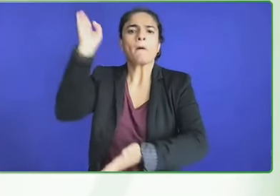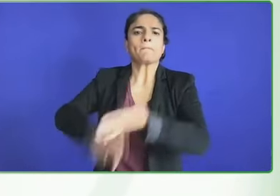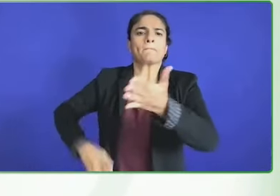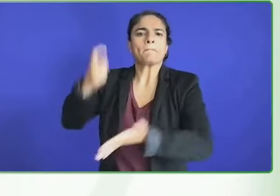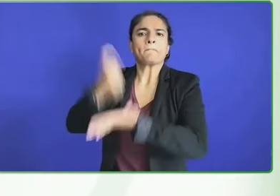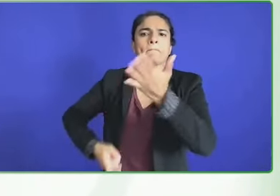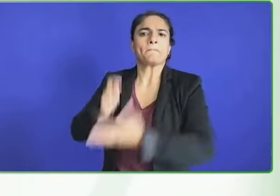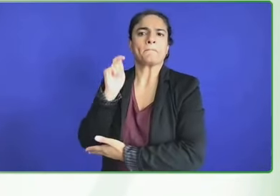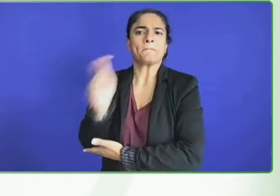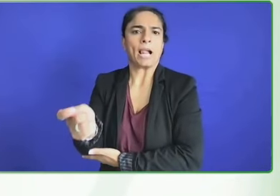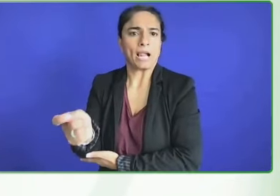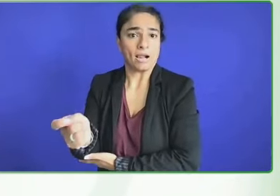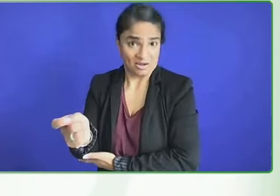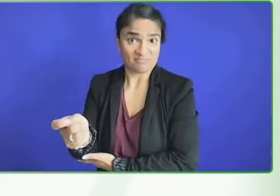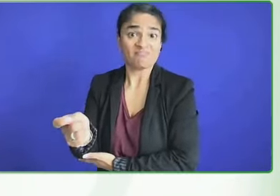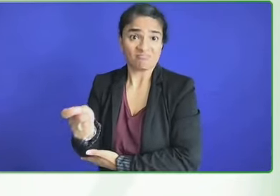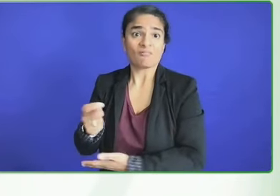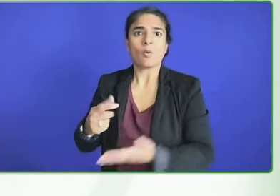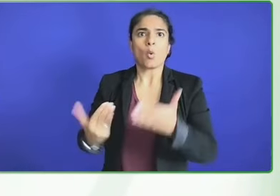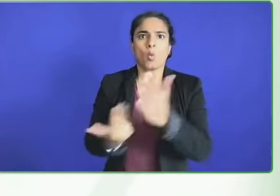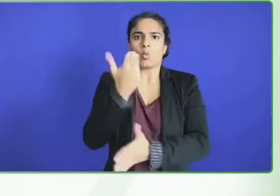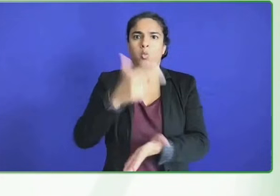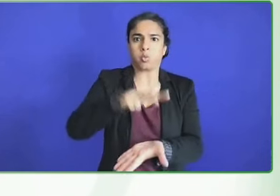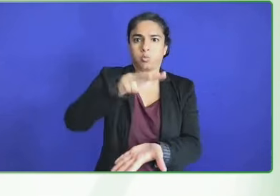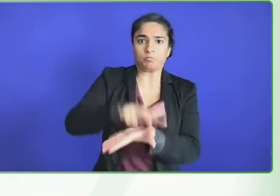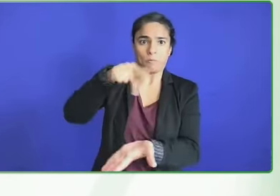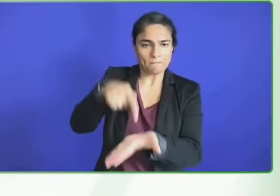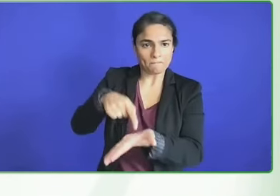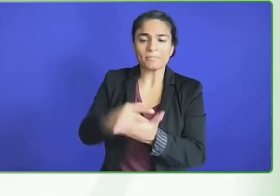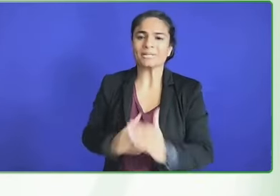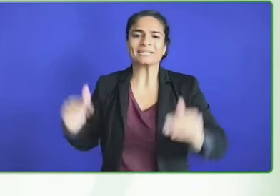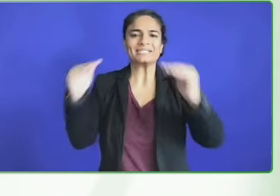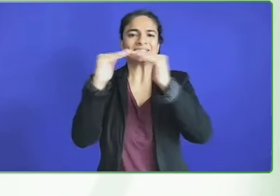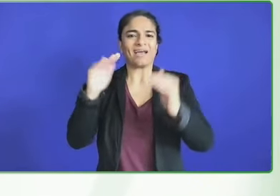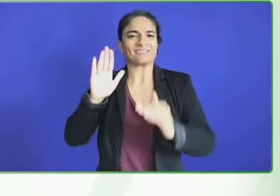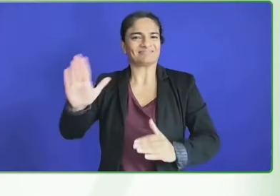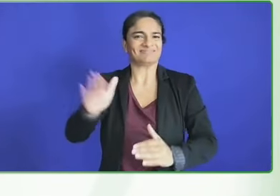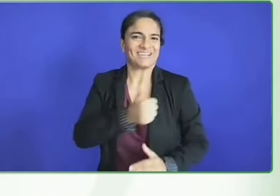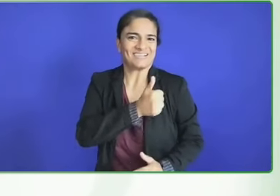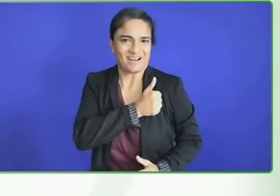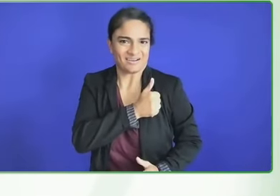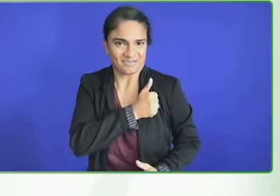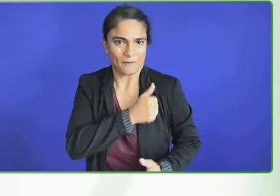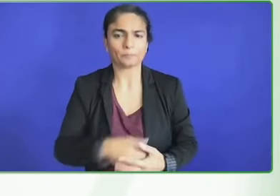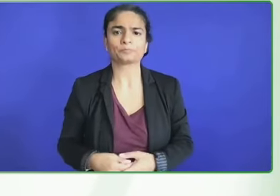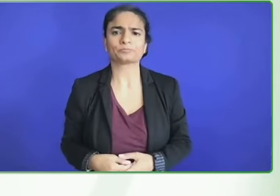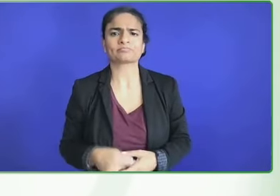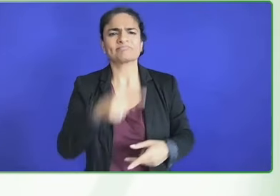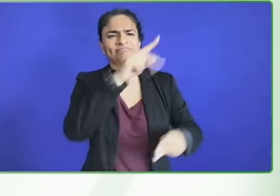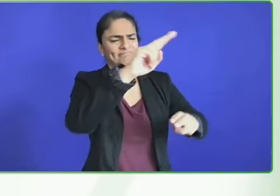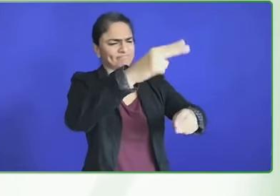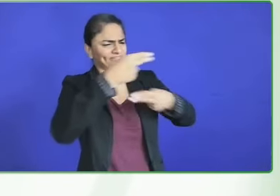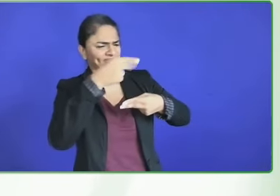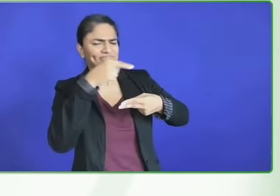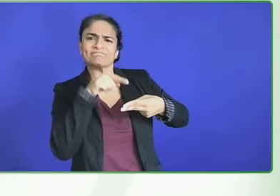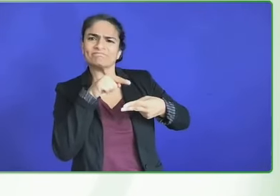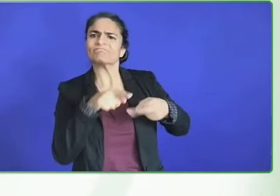the barriers in their organizations. And that means a lot of different players are working towards the same goal.